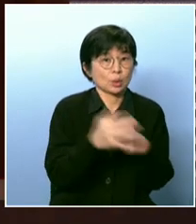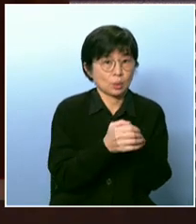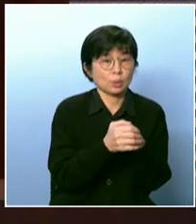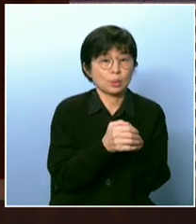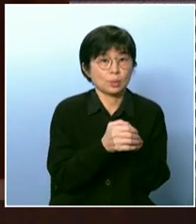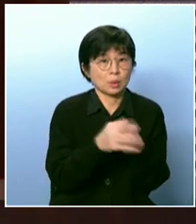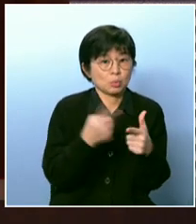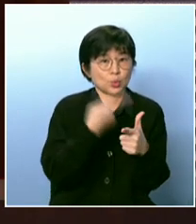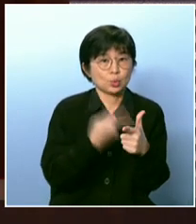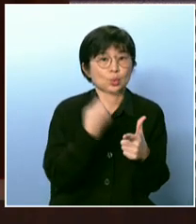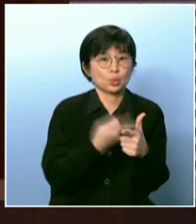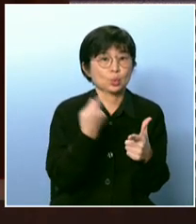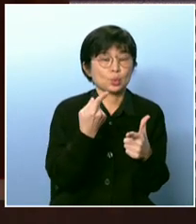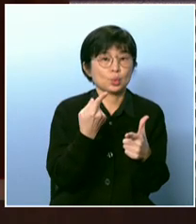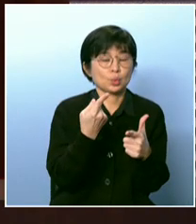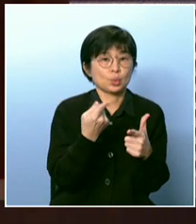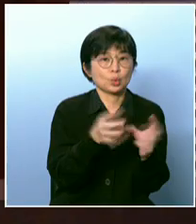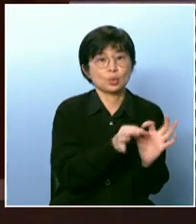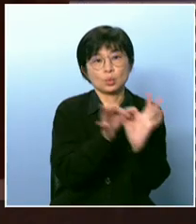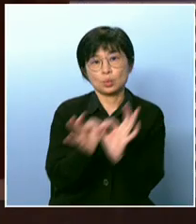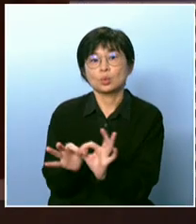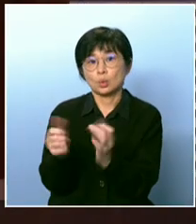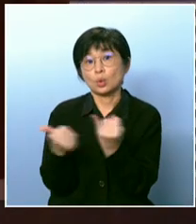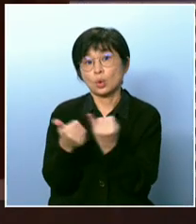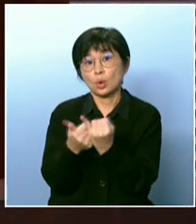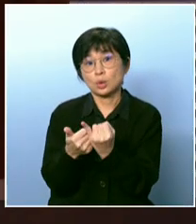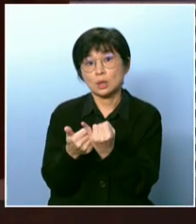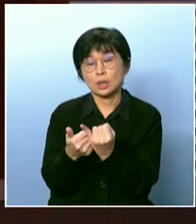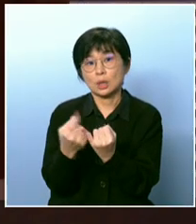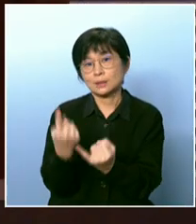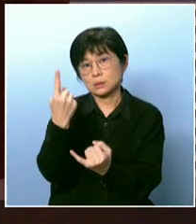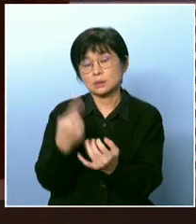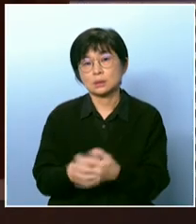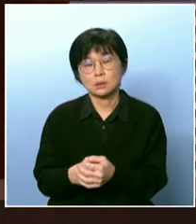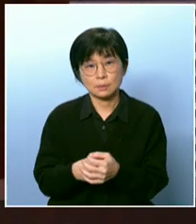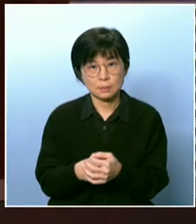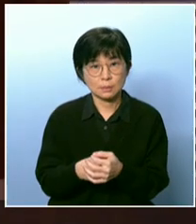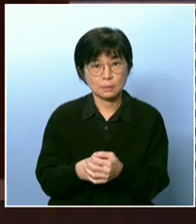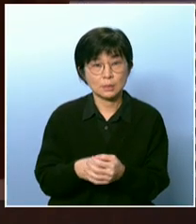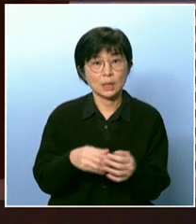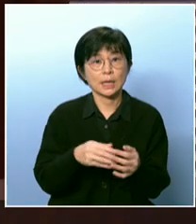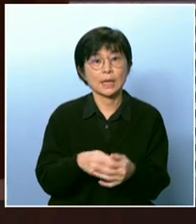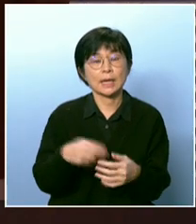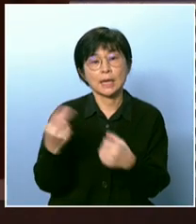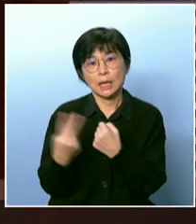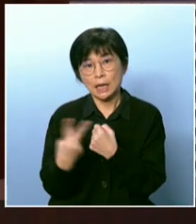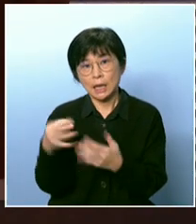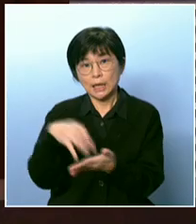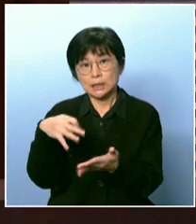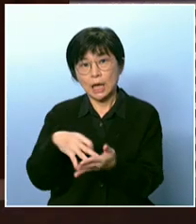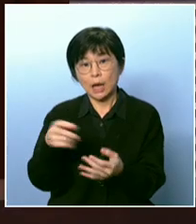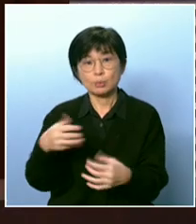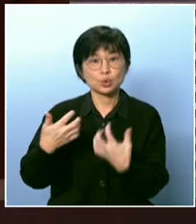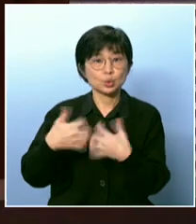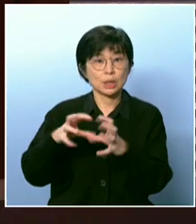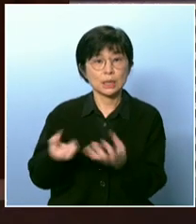Mentors would have to, in accordance with our requirements, contact the participants